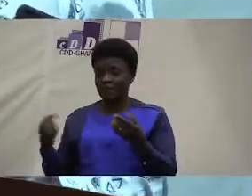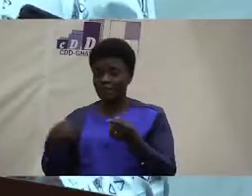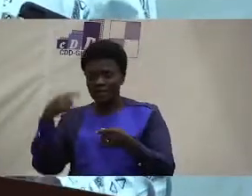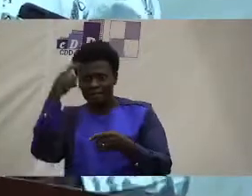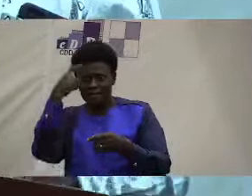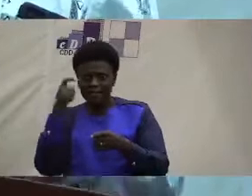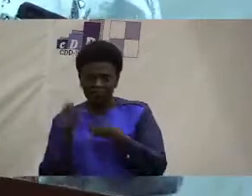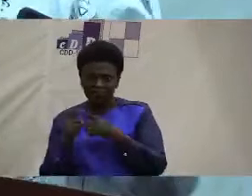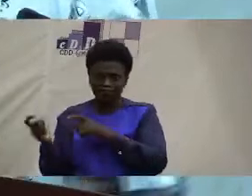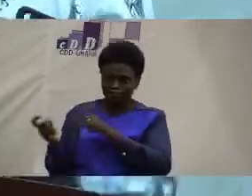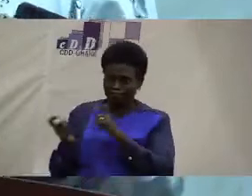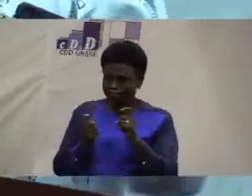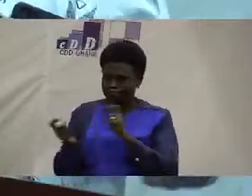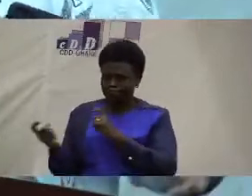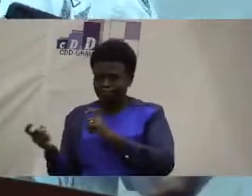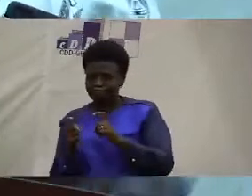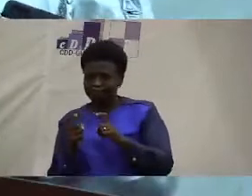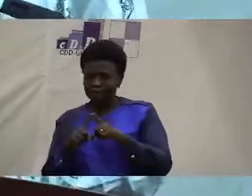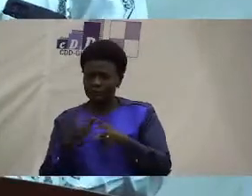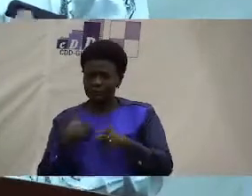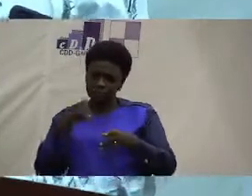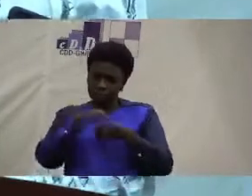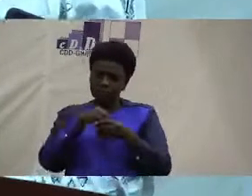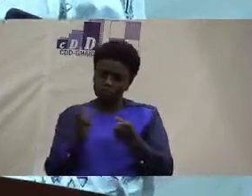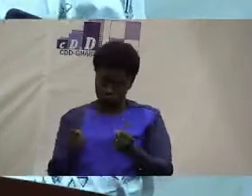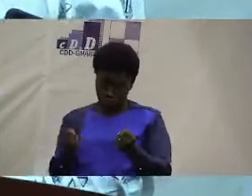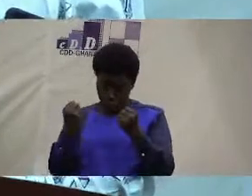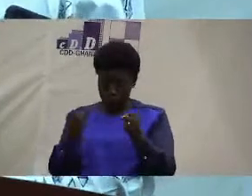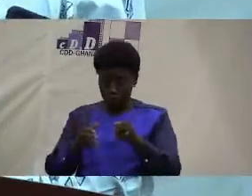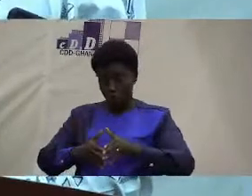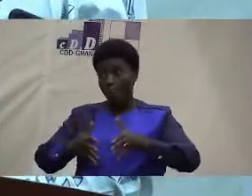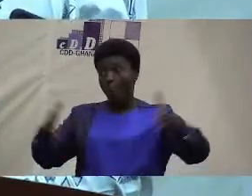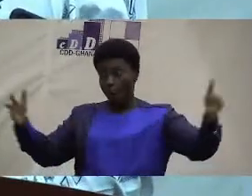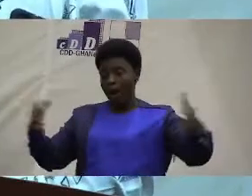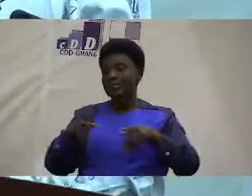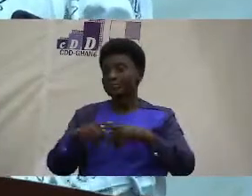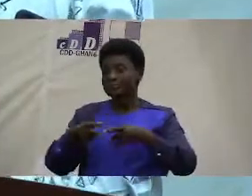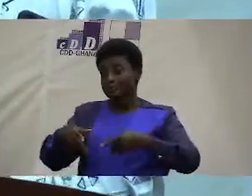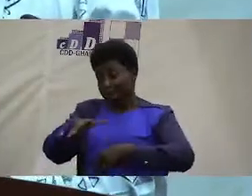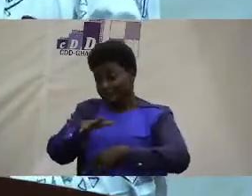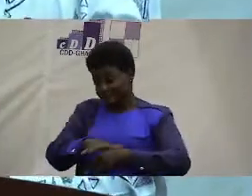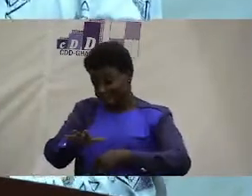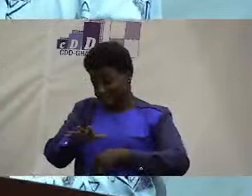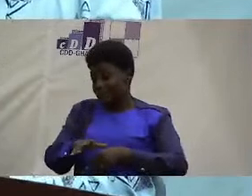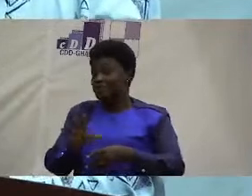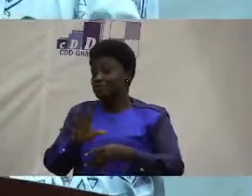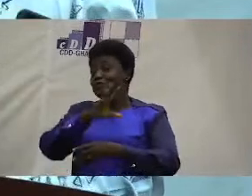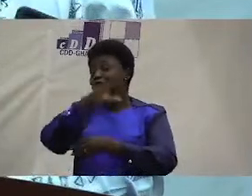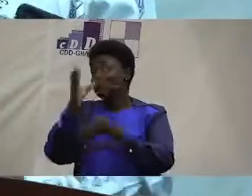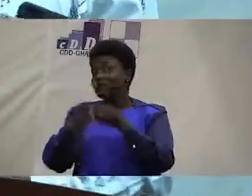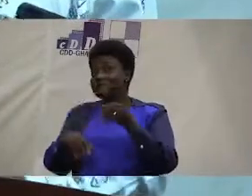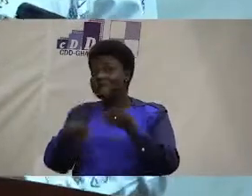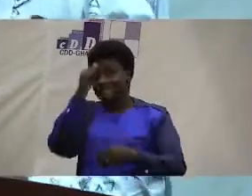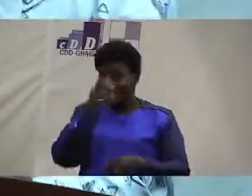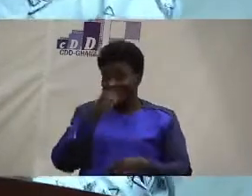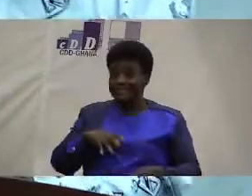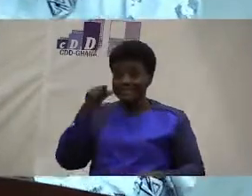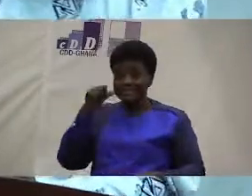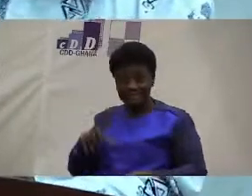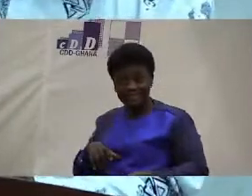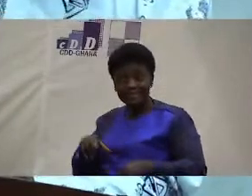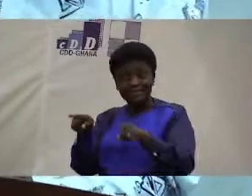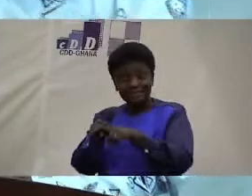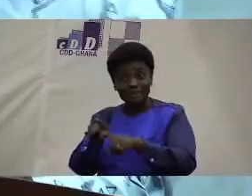part of the struggle to widen the space. In conclusion, ladies and gentlemen, I'll remind you